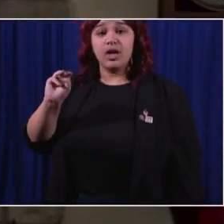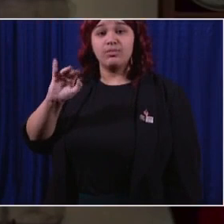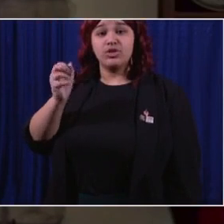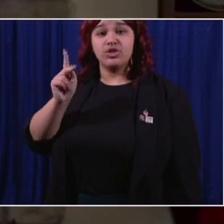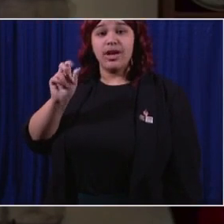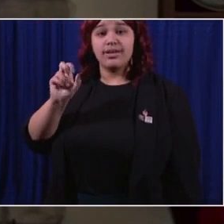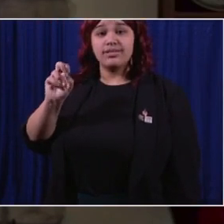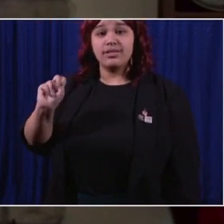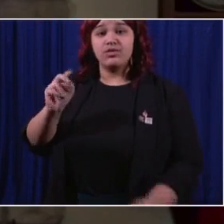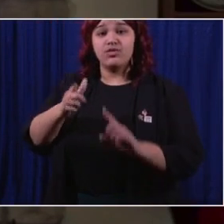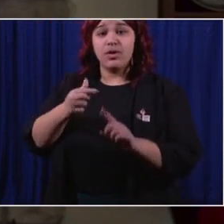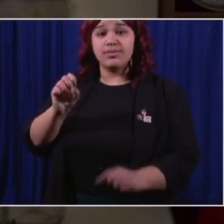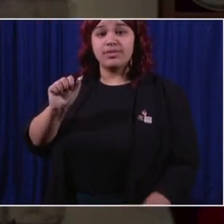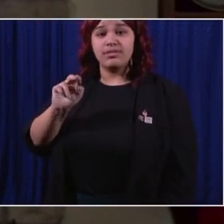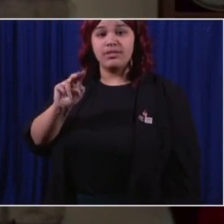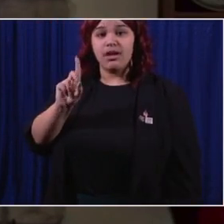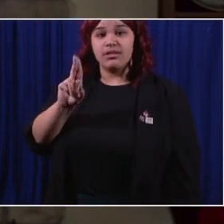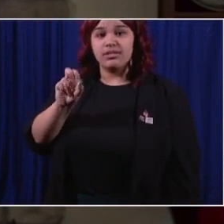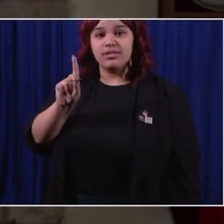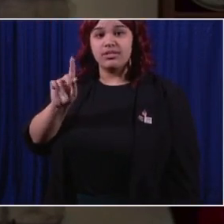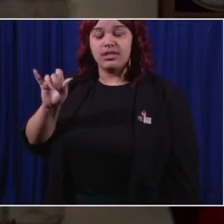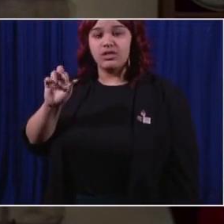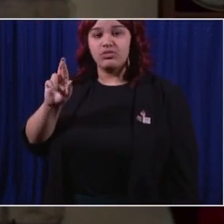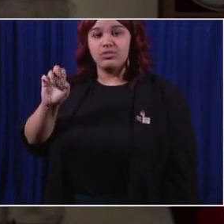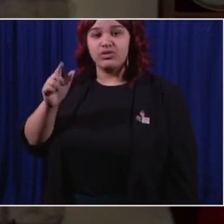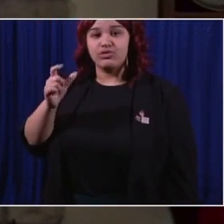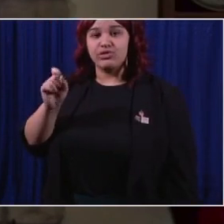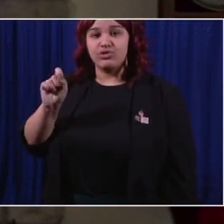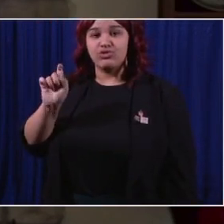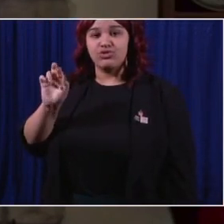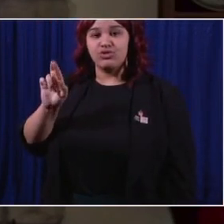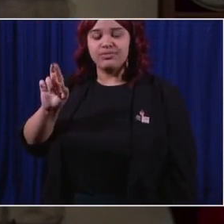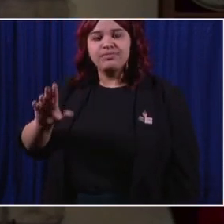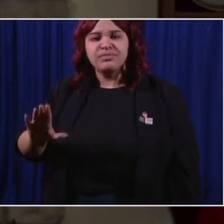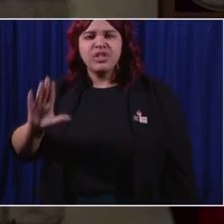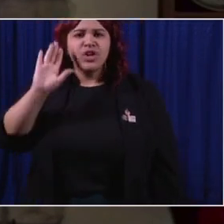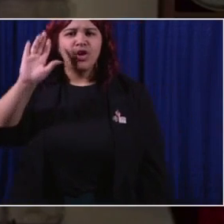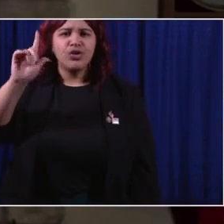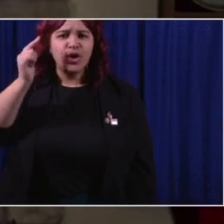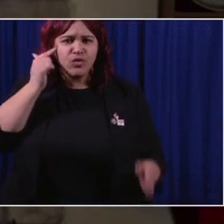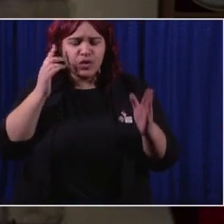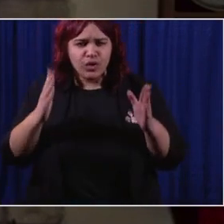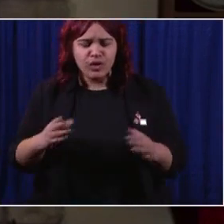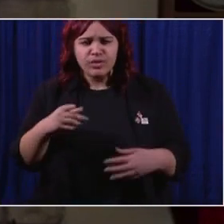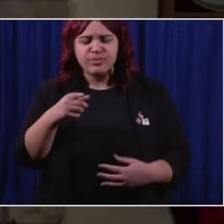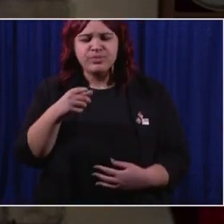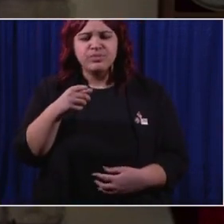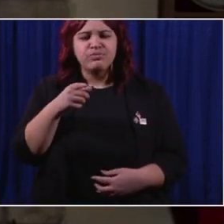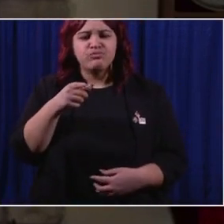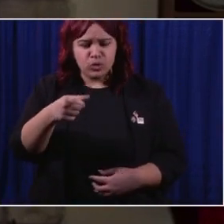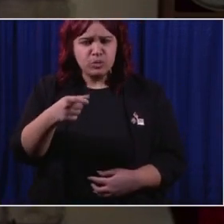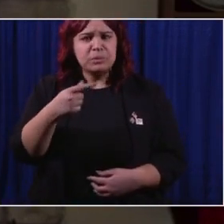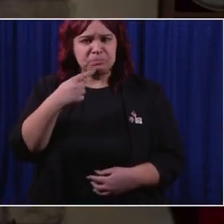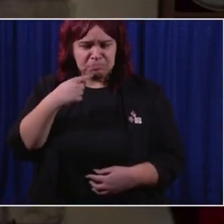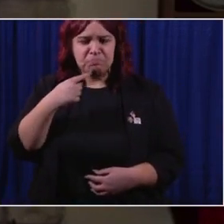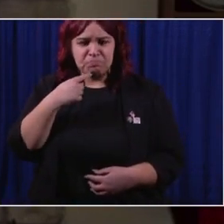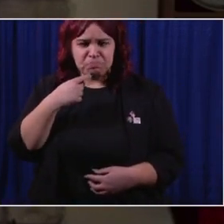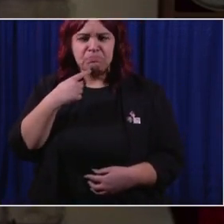Thank you for taking my question. Governor, you've launched, as promised, the new